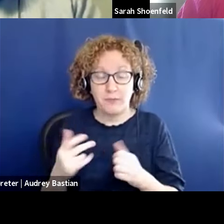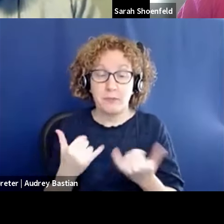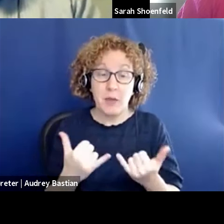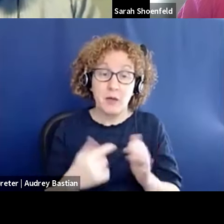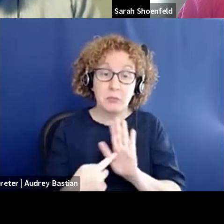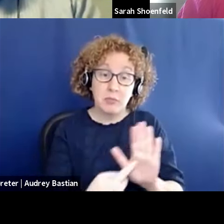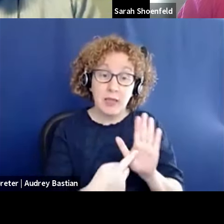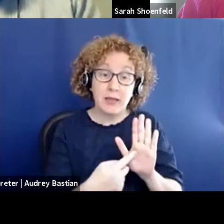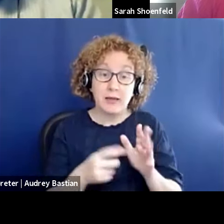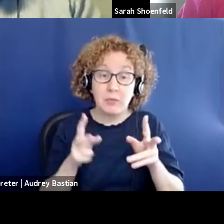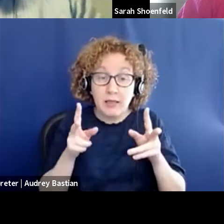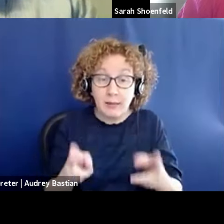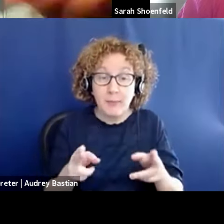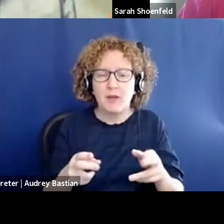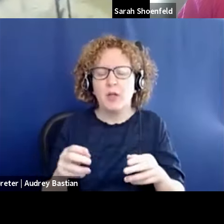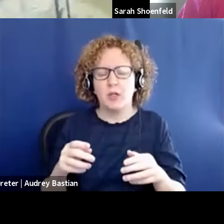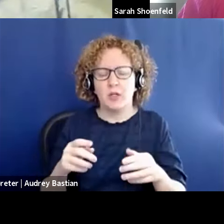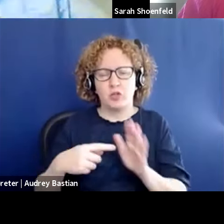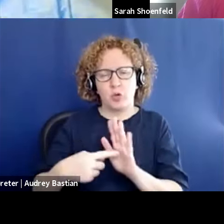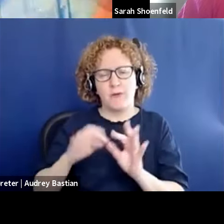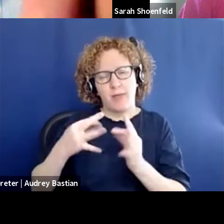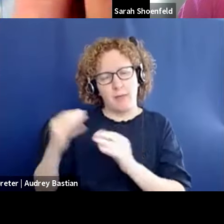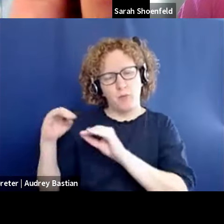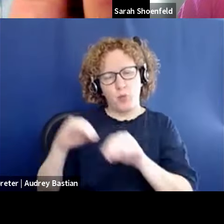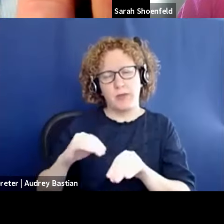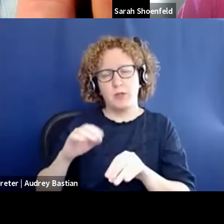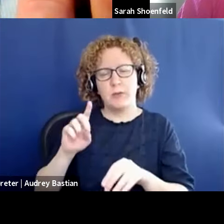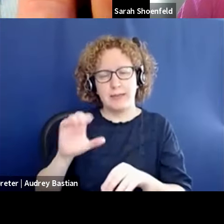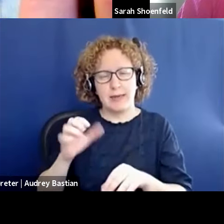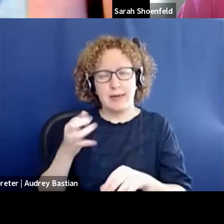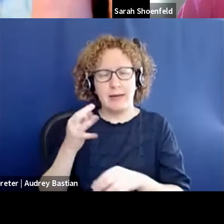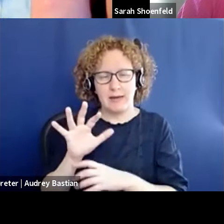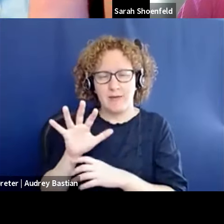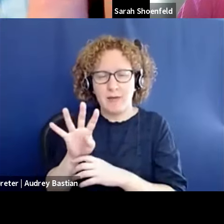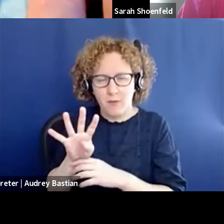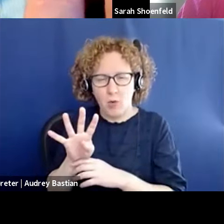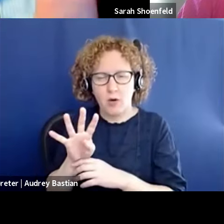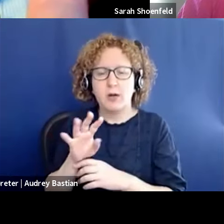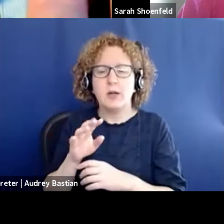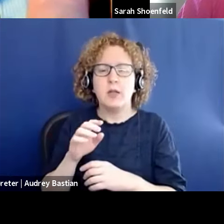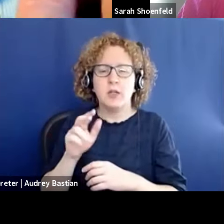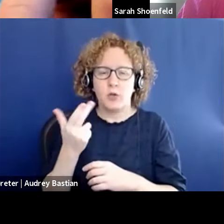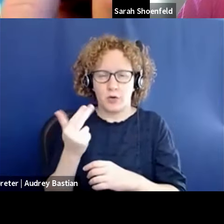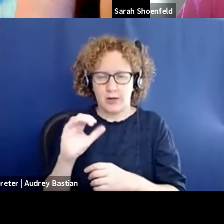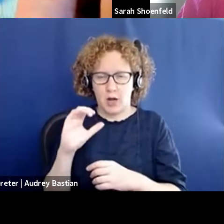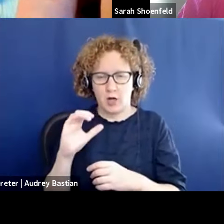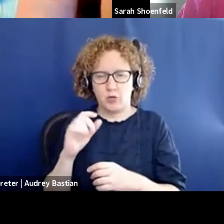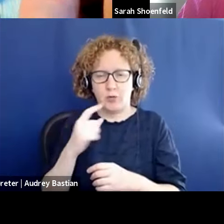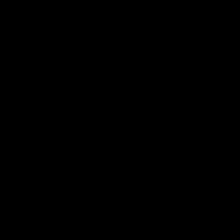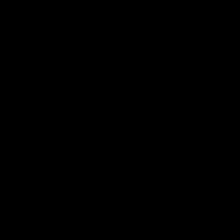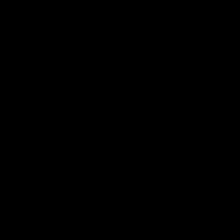his family's initial move into DC in 1954 to the 1300 block of Kennedy Street in